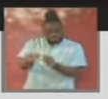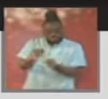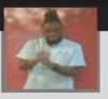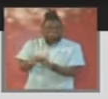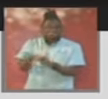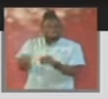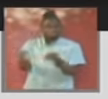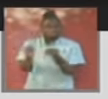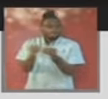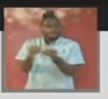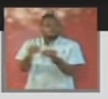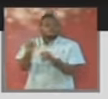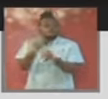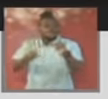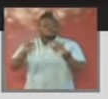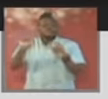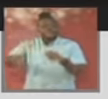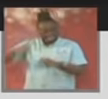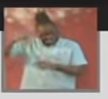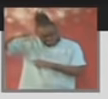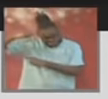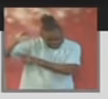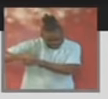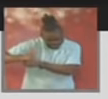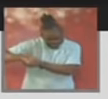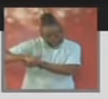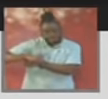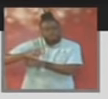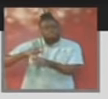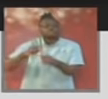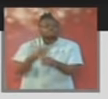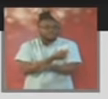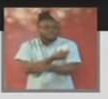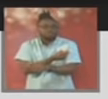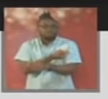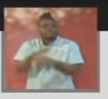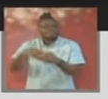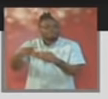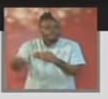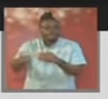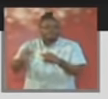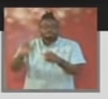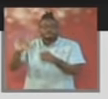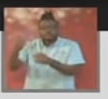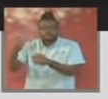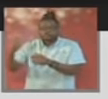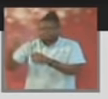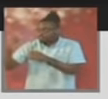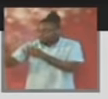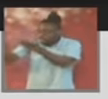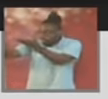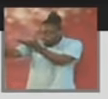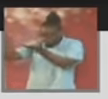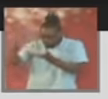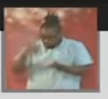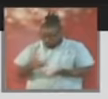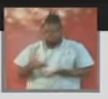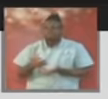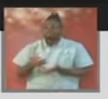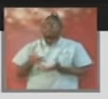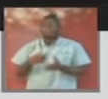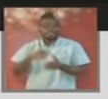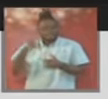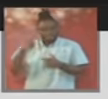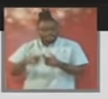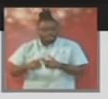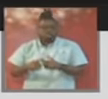to be vaccinated. So this process involves getting the vaccines from where they're made to the people who will receive the vaccine. So